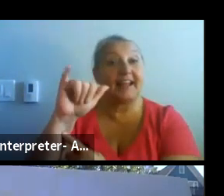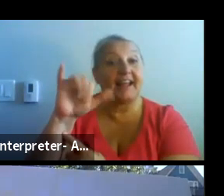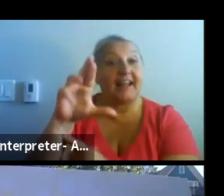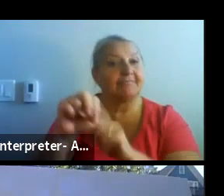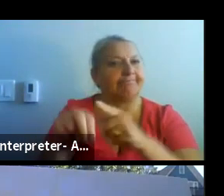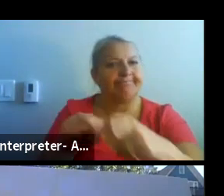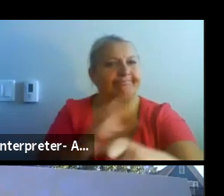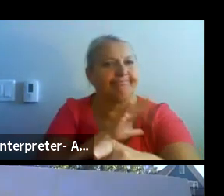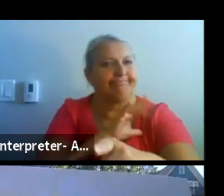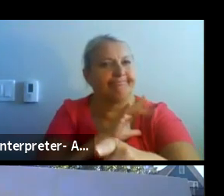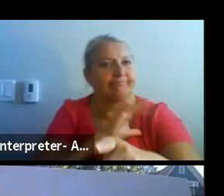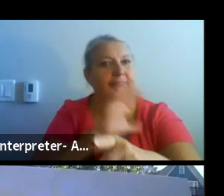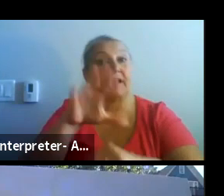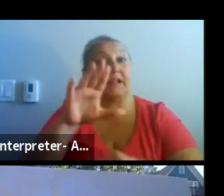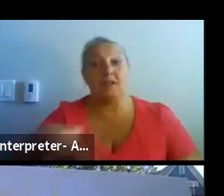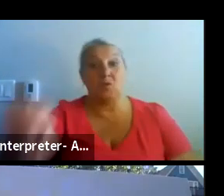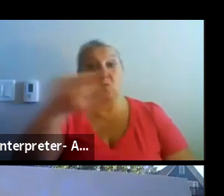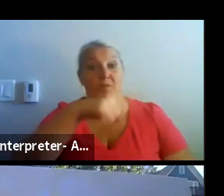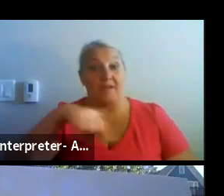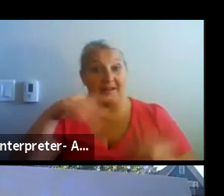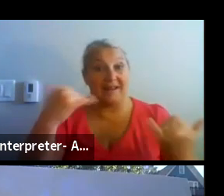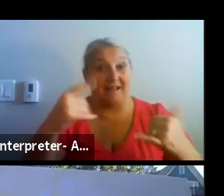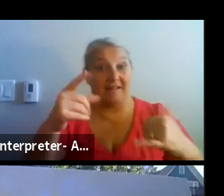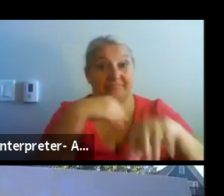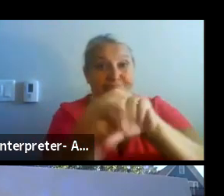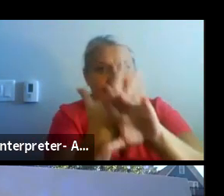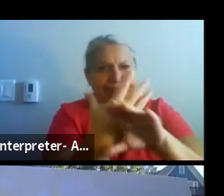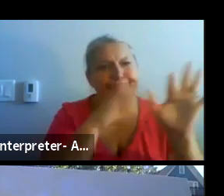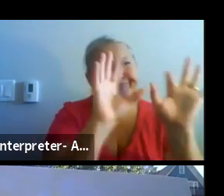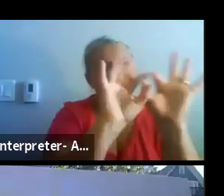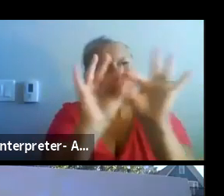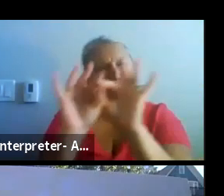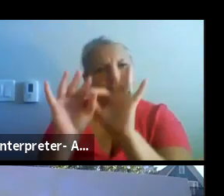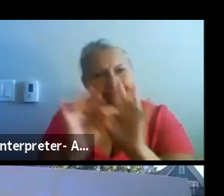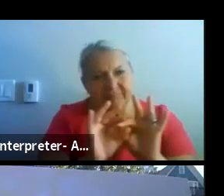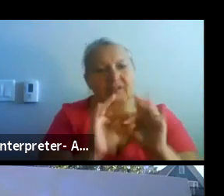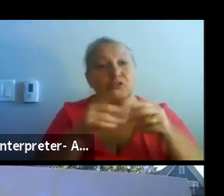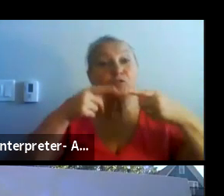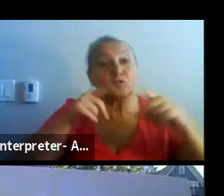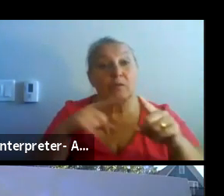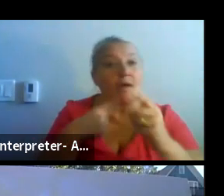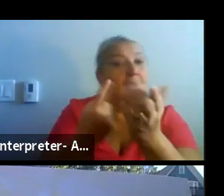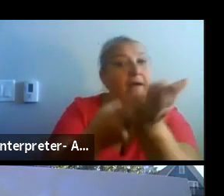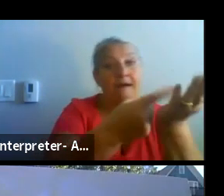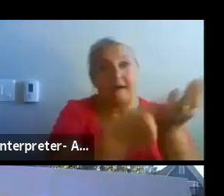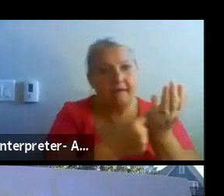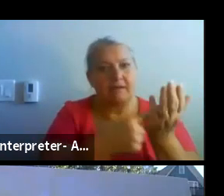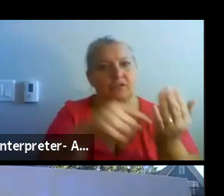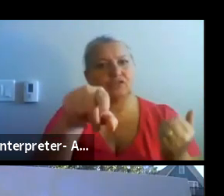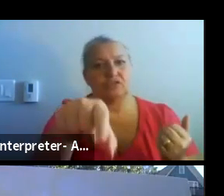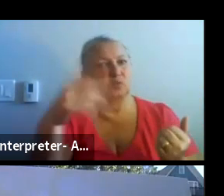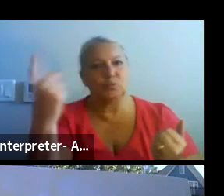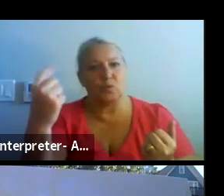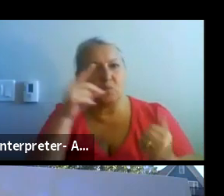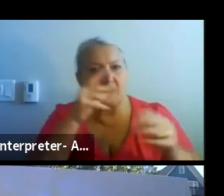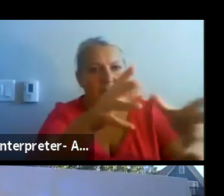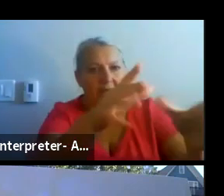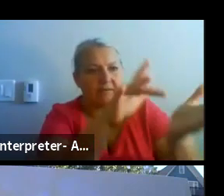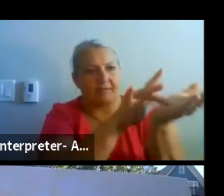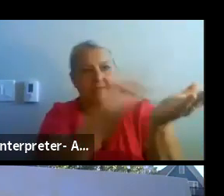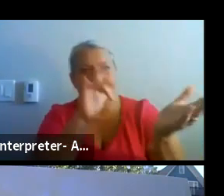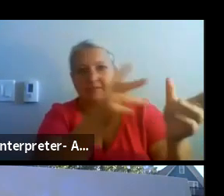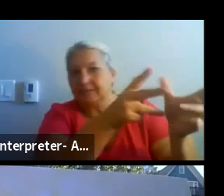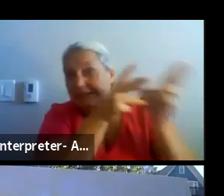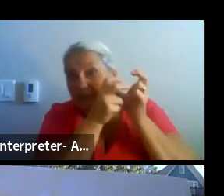digitally, virtually recording this event for us, oh my gosh. At various moments during this event, Tarare will share the visual record they are creating, and this